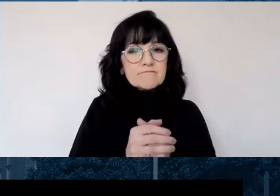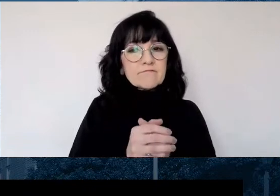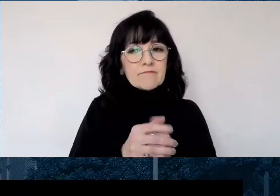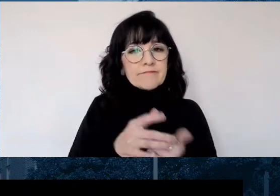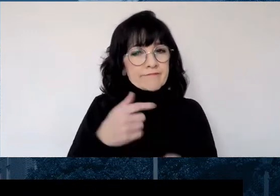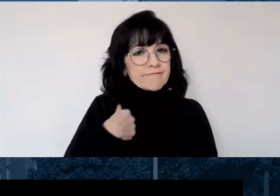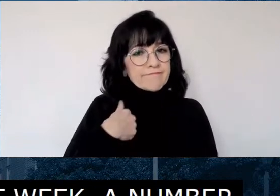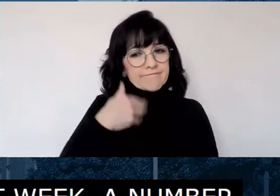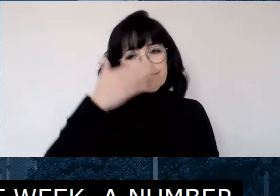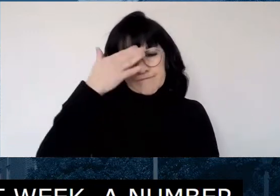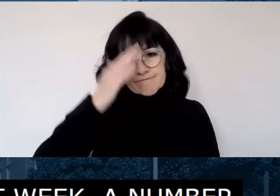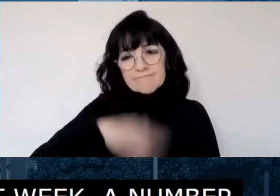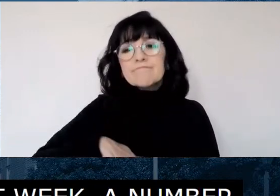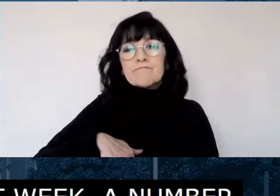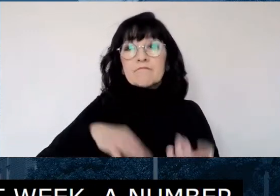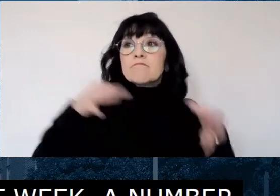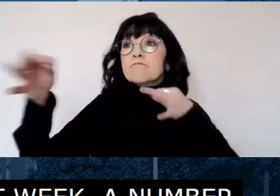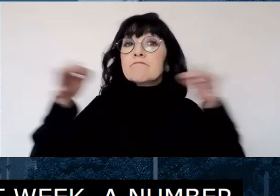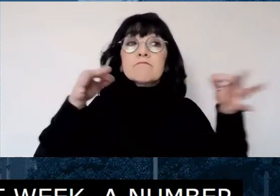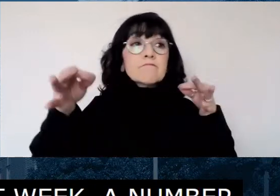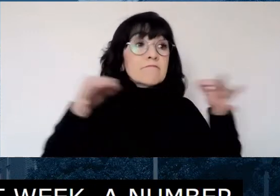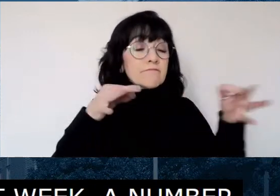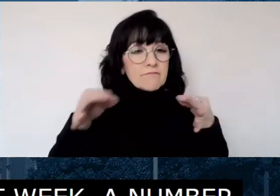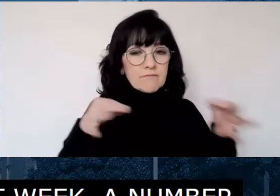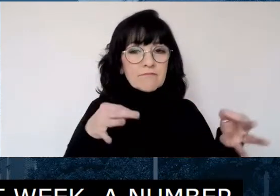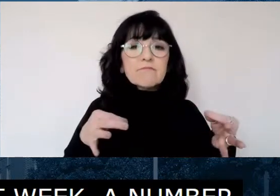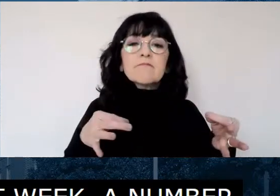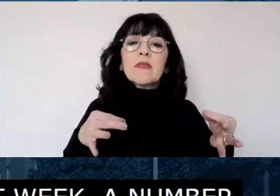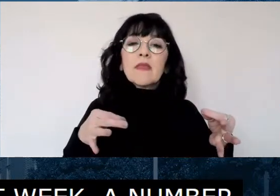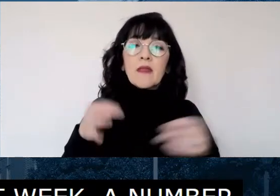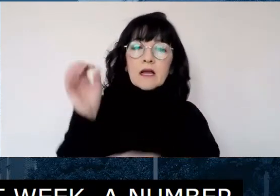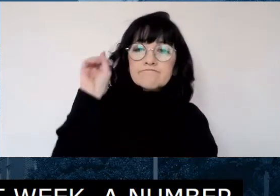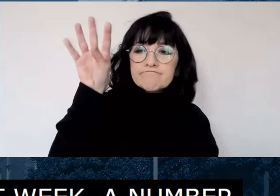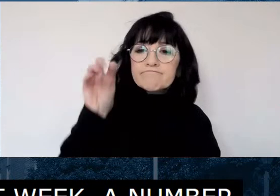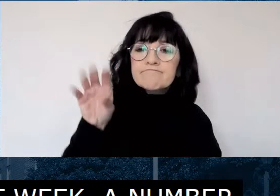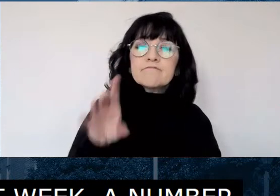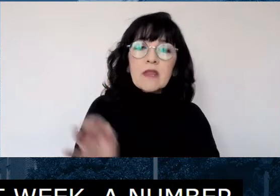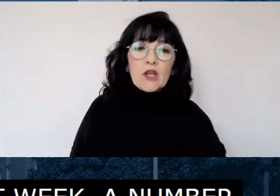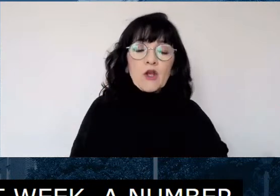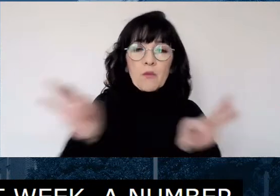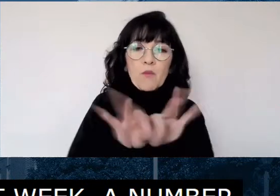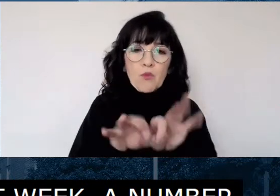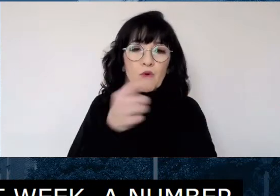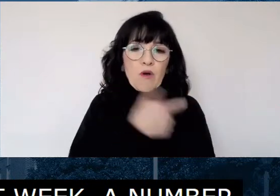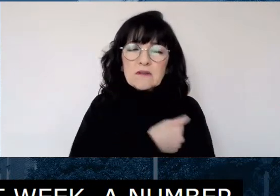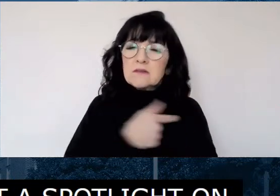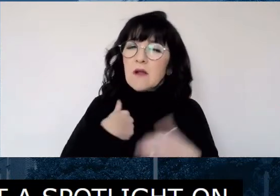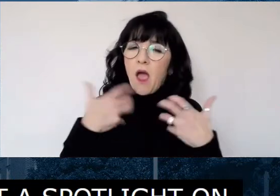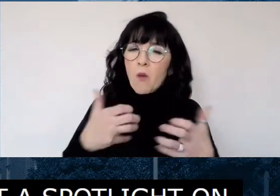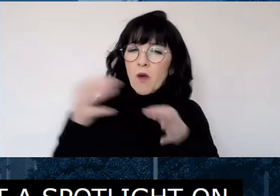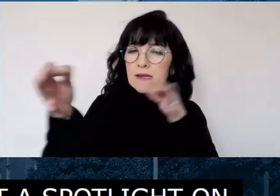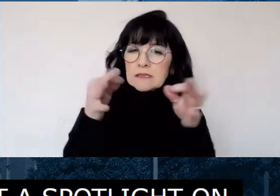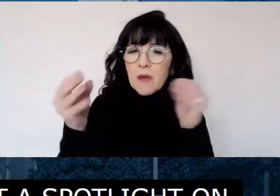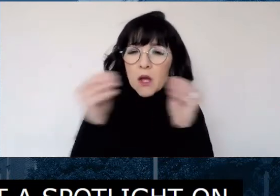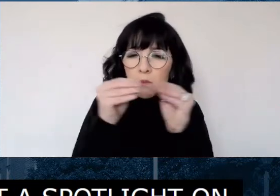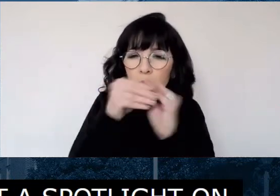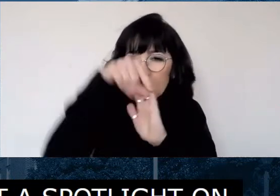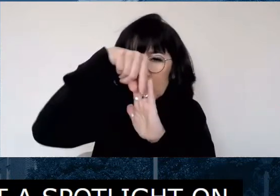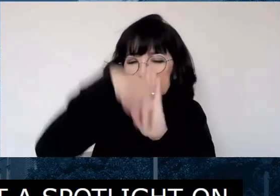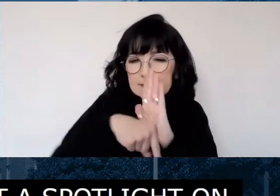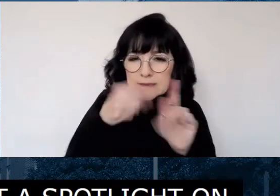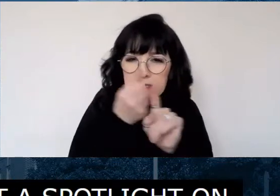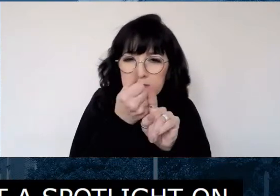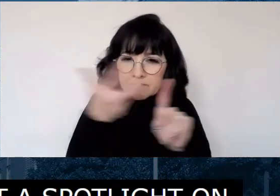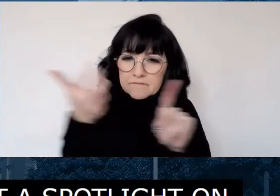been produced that really put a spotlight on how effective they are. So we're going to spend some time today talking about some of